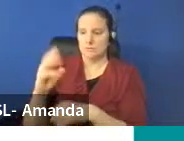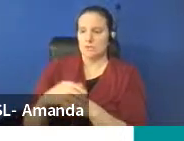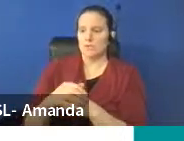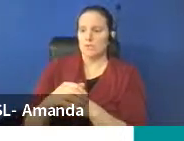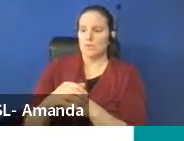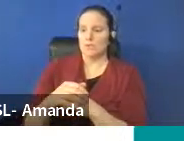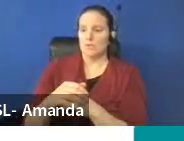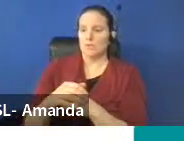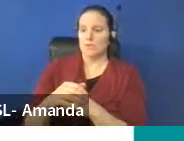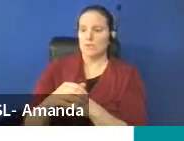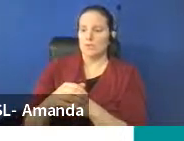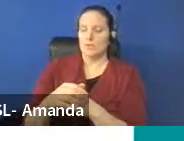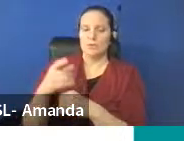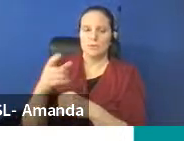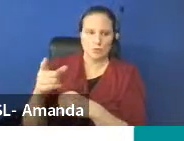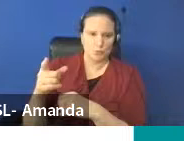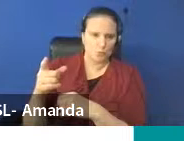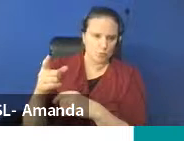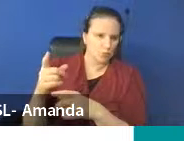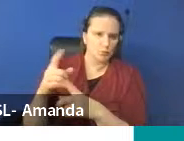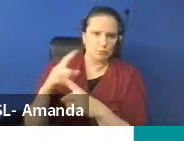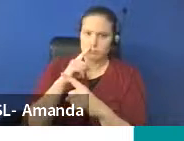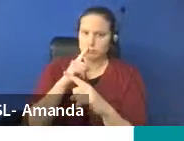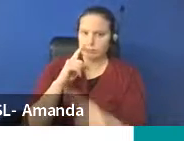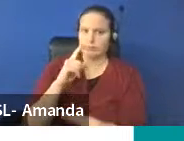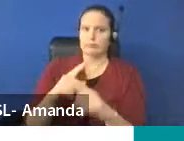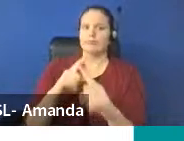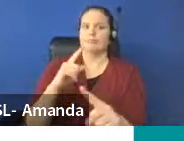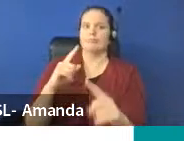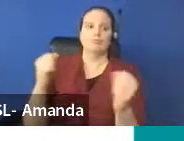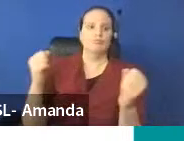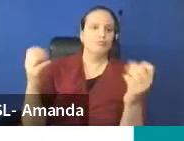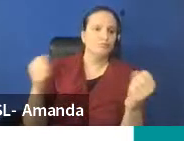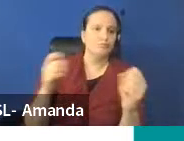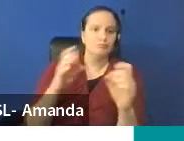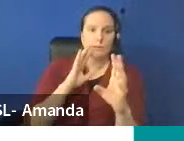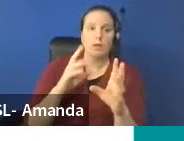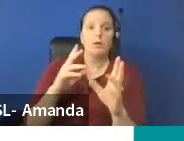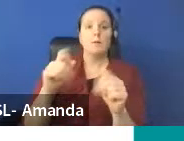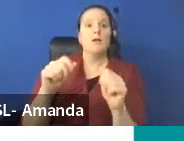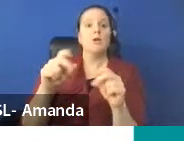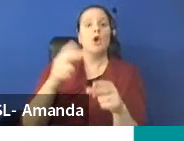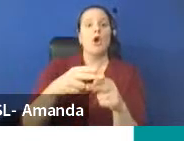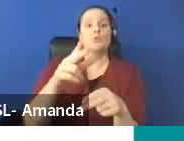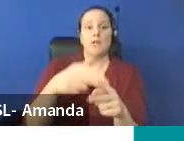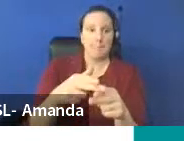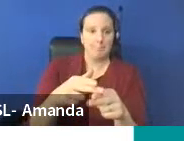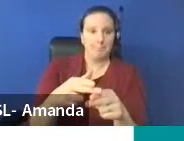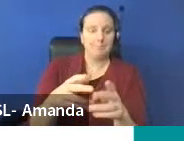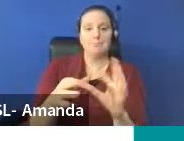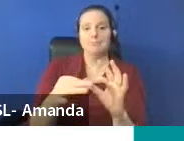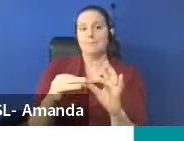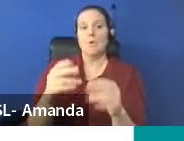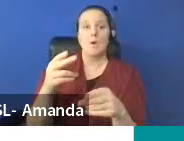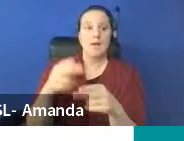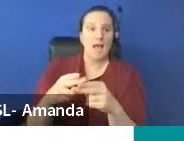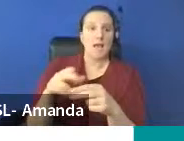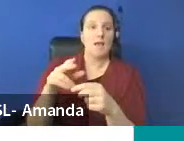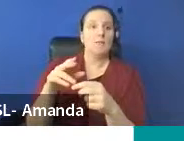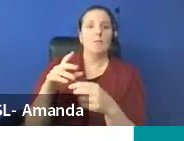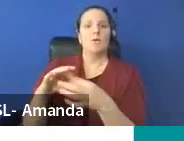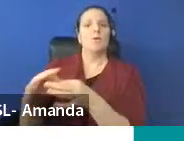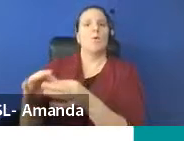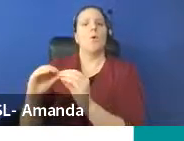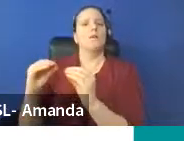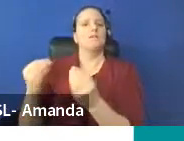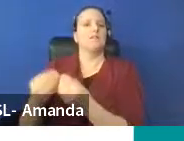The facilitator will call on participants to provide comment. Please provide your name and affiliation. Commentators